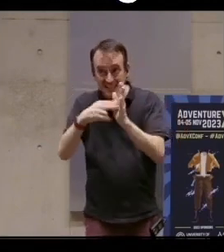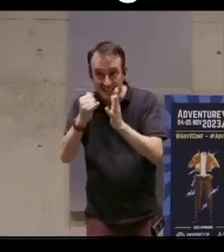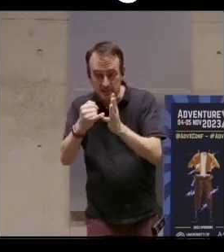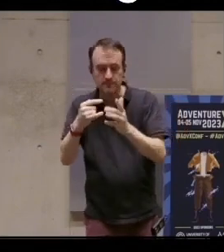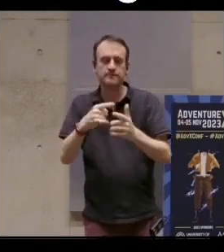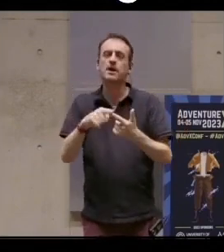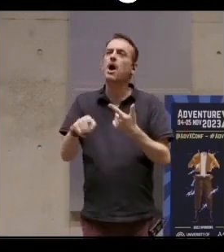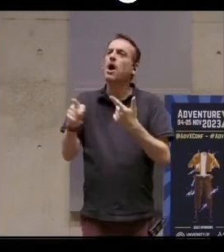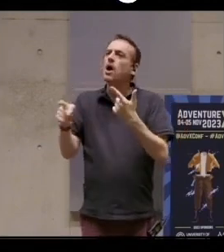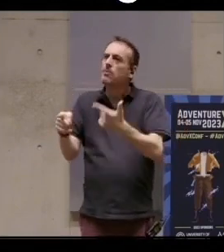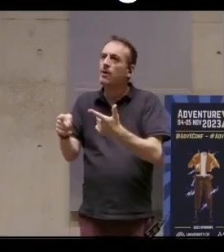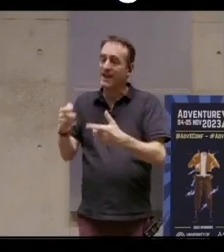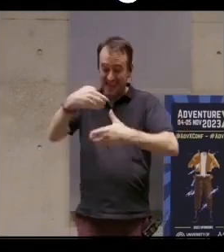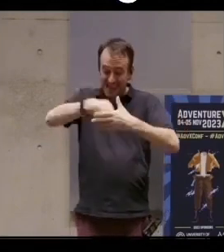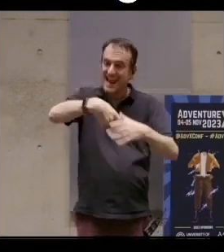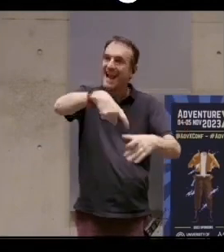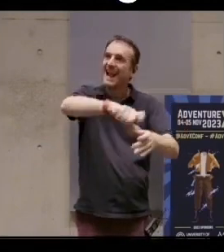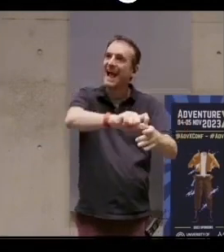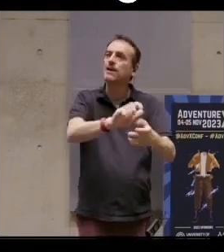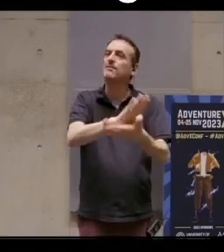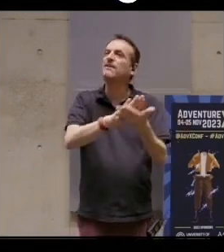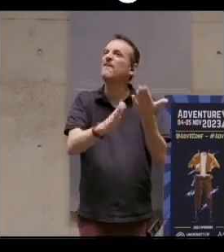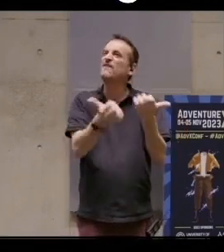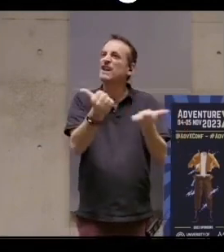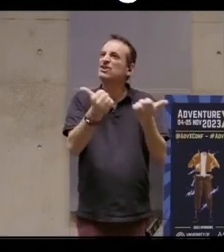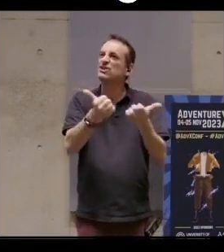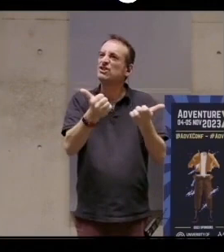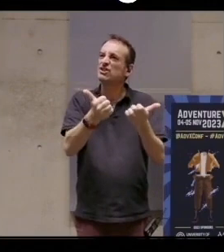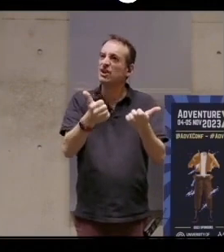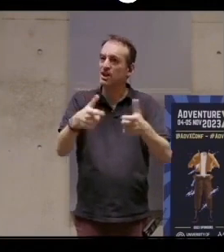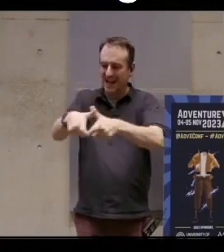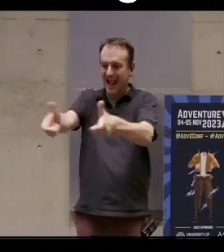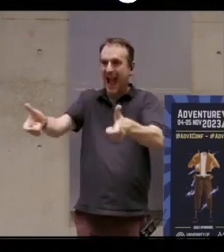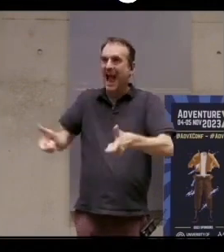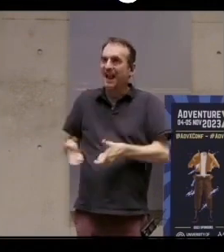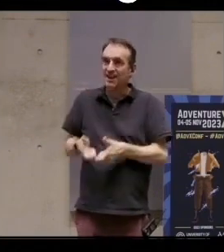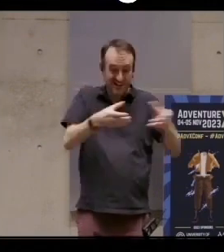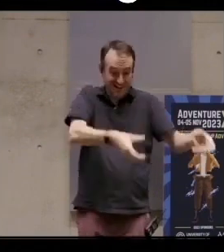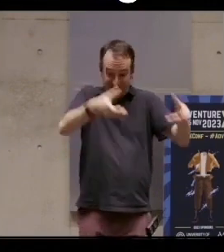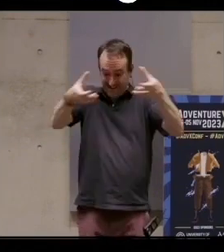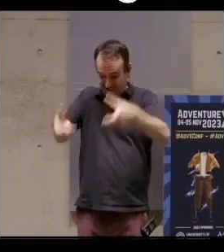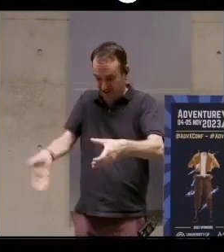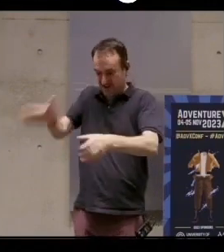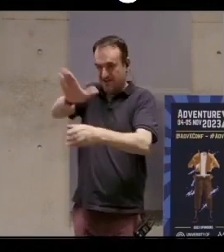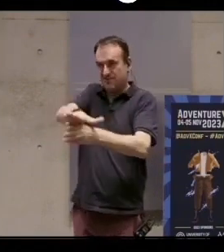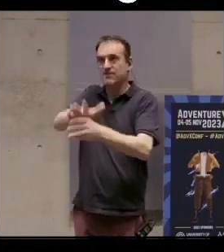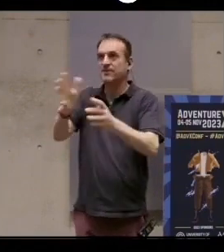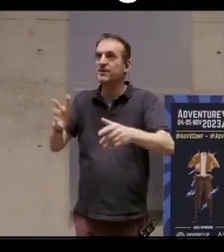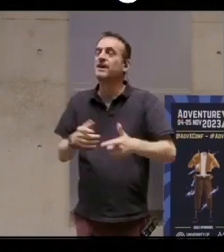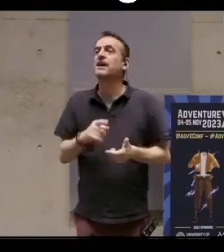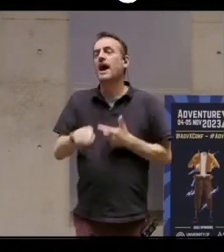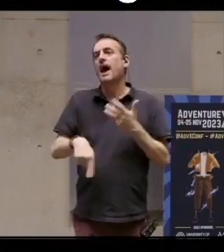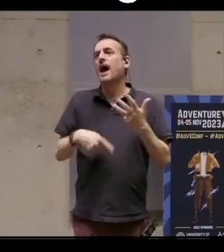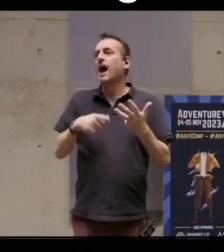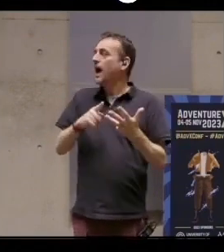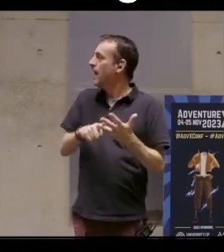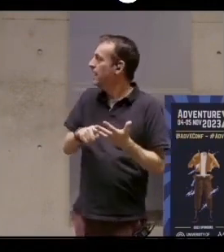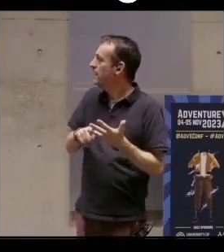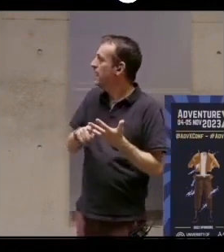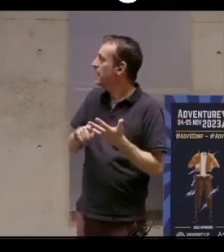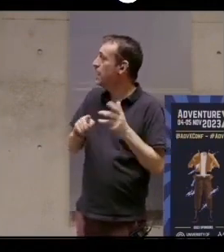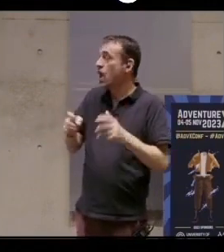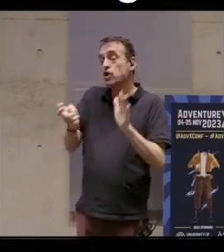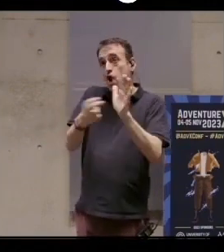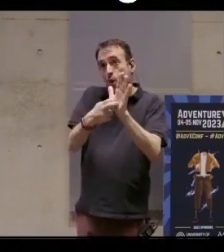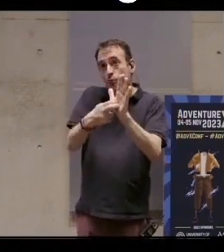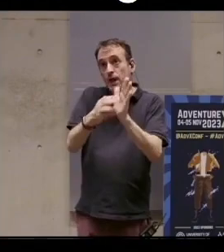successfully recorded. And a note is the direction given to the actor after a take to try and change the performance and get something closer to what they need. We're